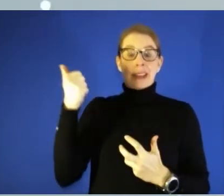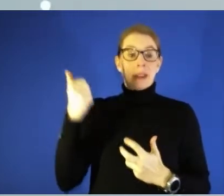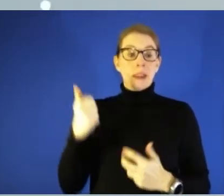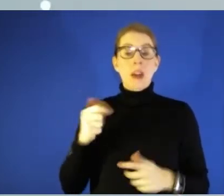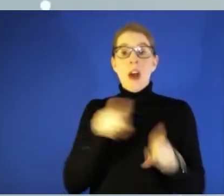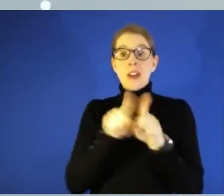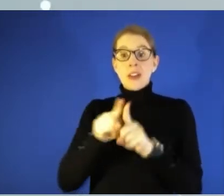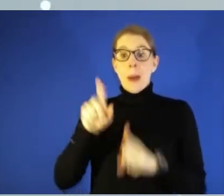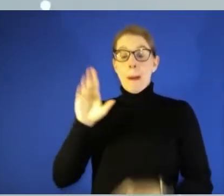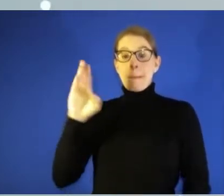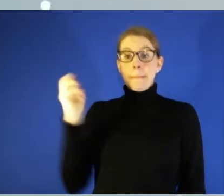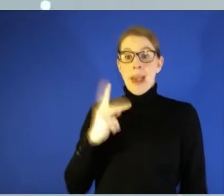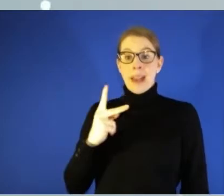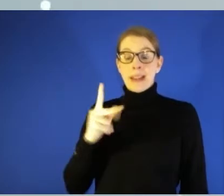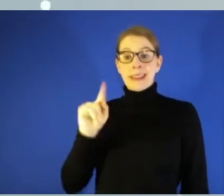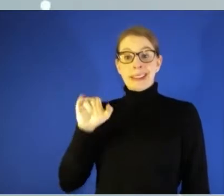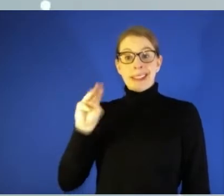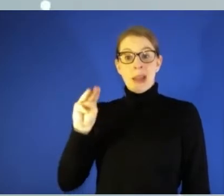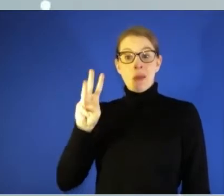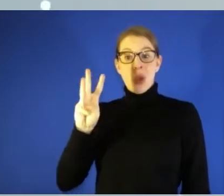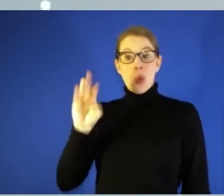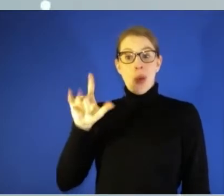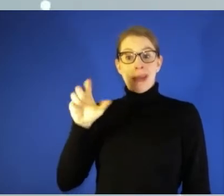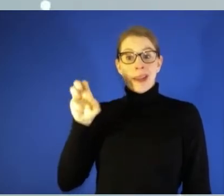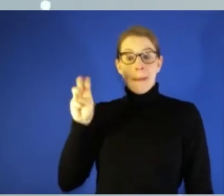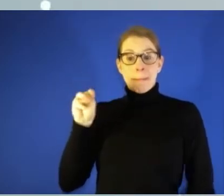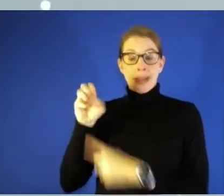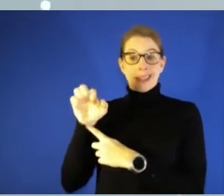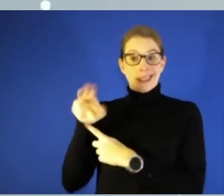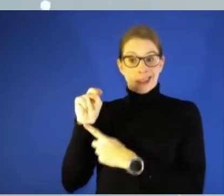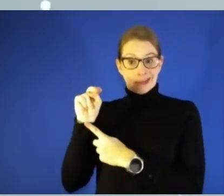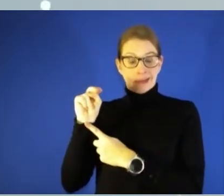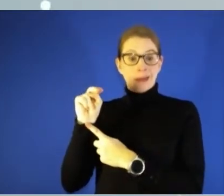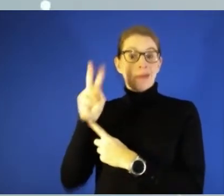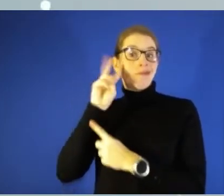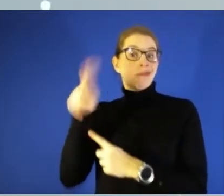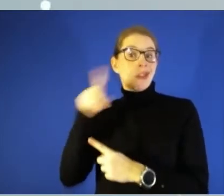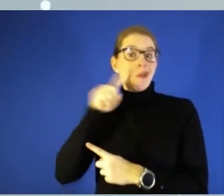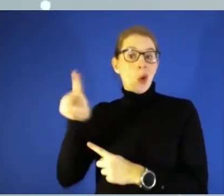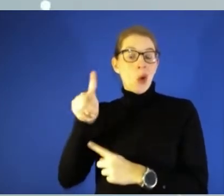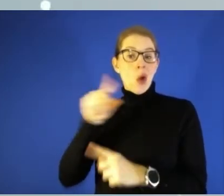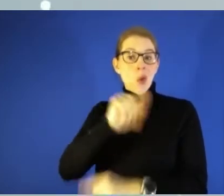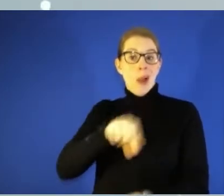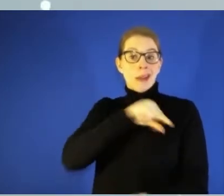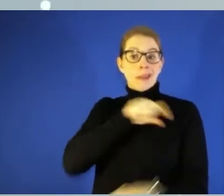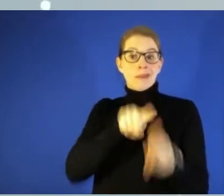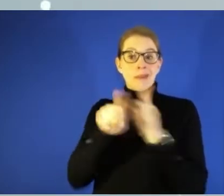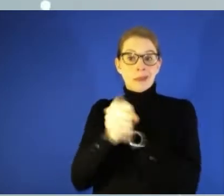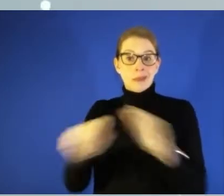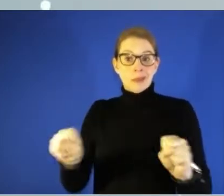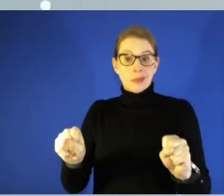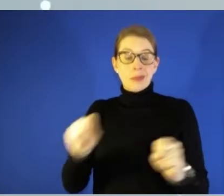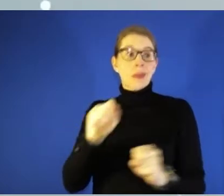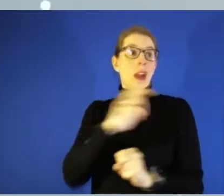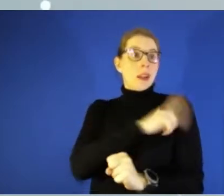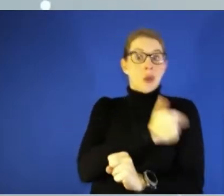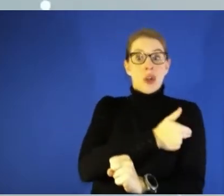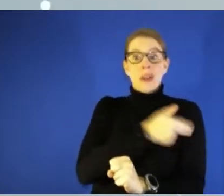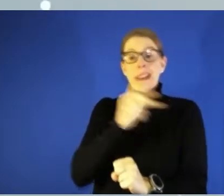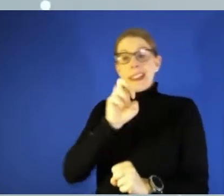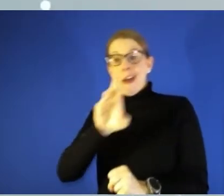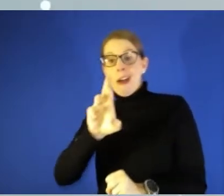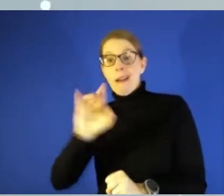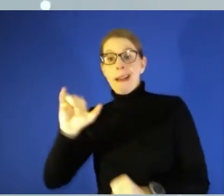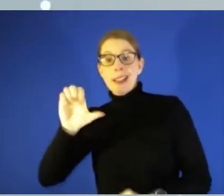Tim Williamson, Vice President of Quality and Safety. We're just going to get an update about hospitals, from the ER to the ICUs, how